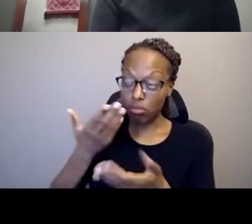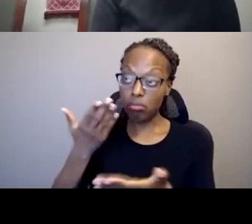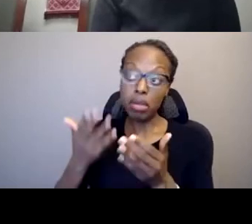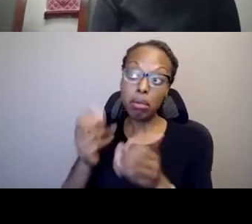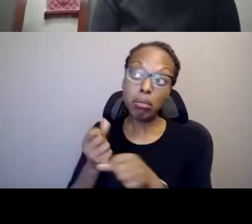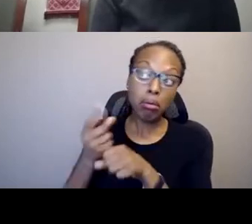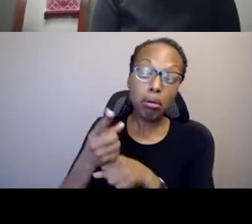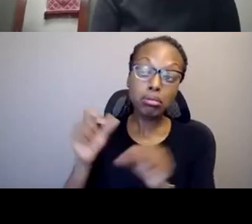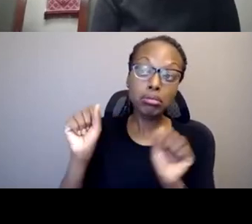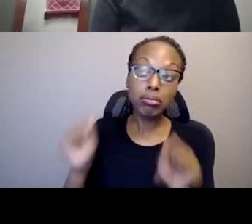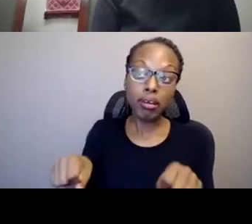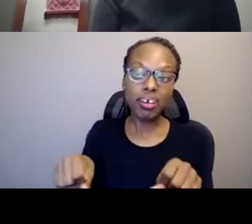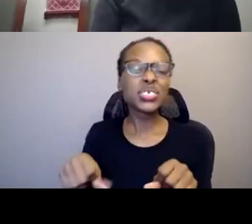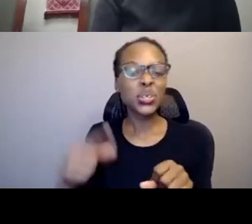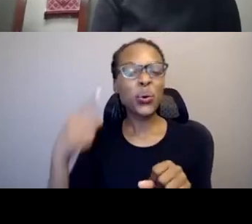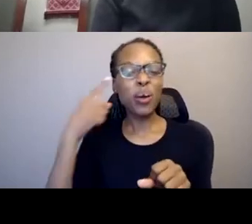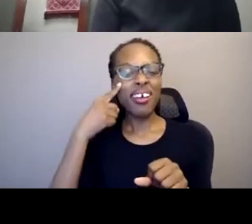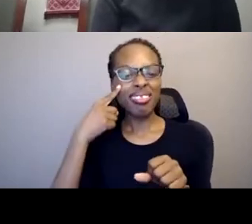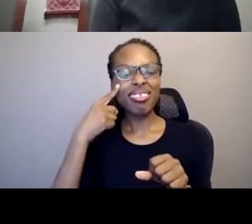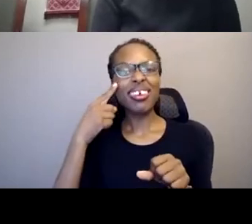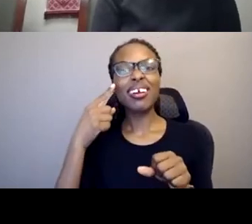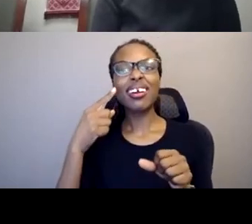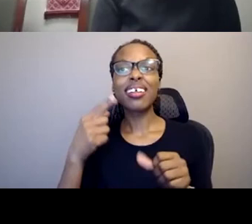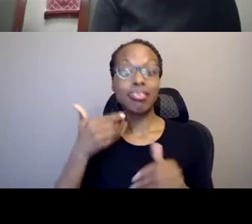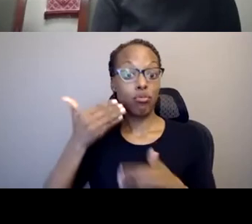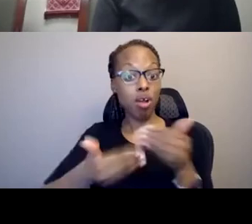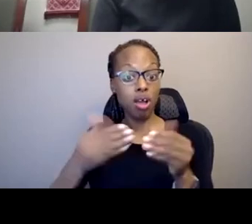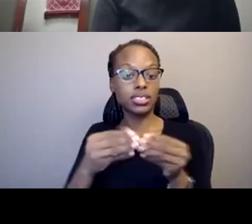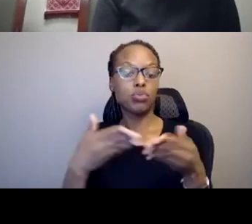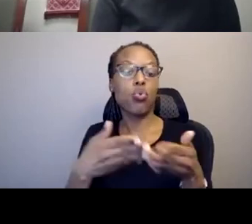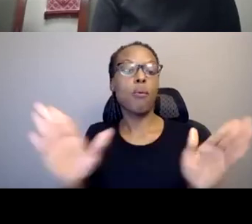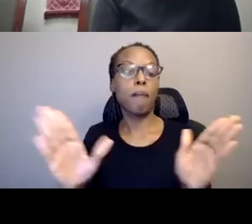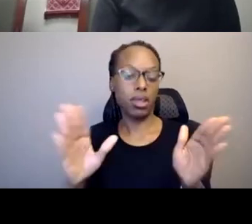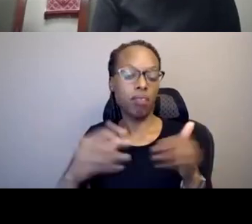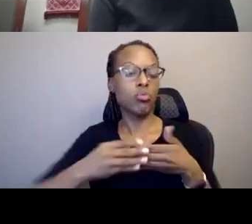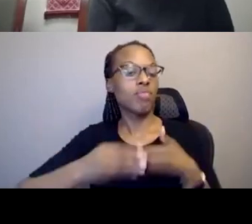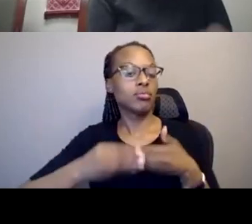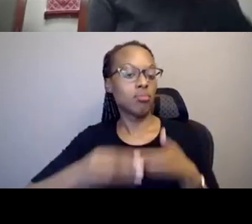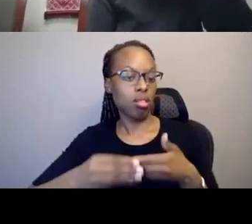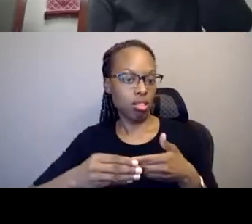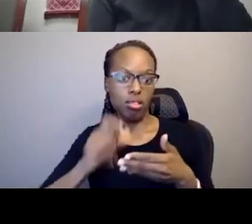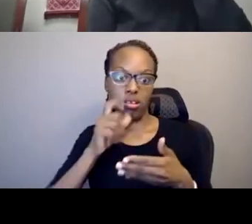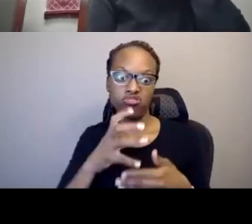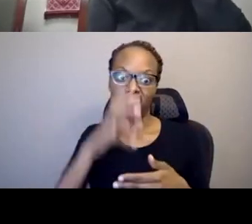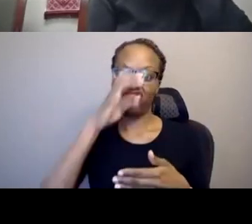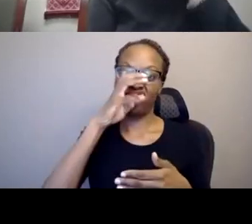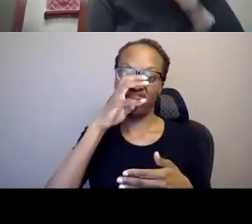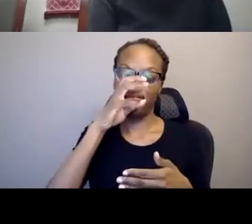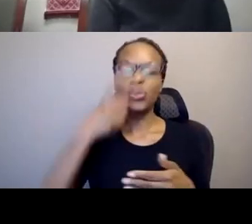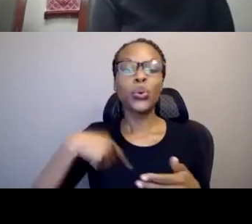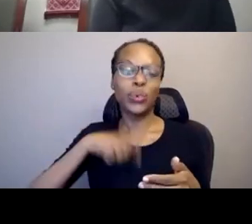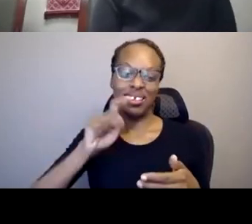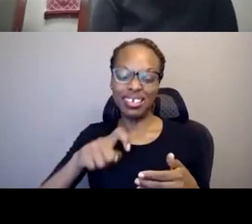I think it's just a sort of an openness to that whole process where it's less rigid. And I think we, need to be more generous with our